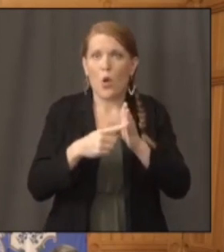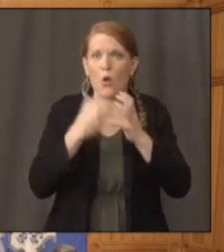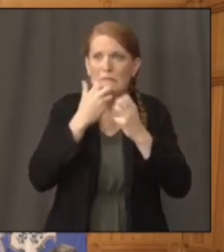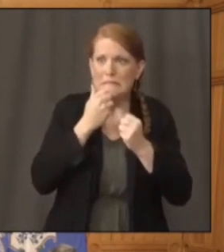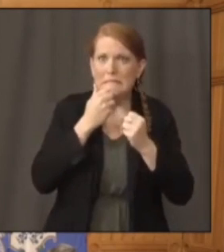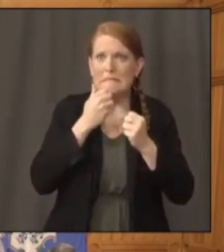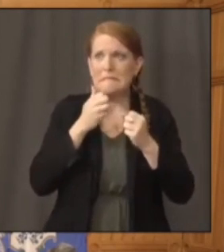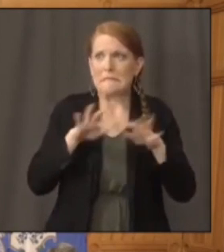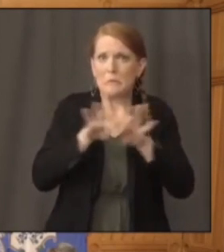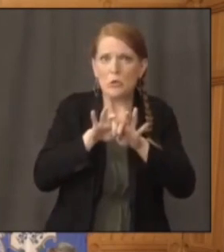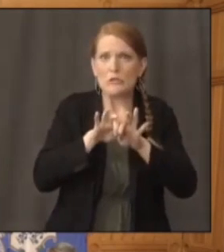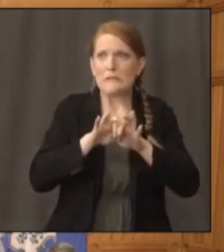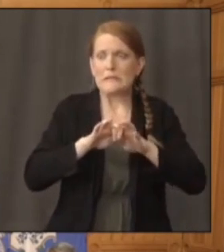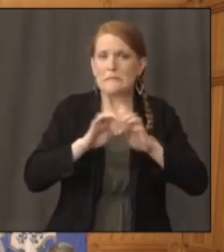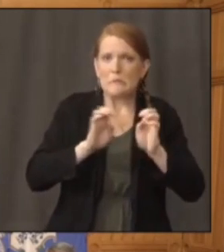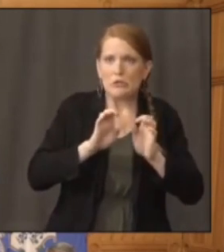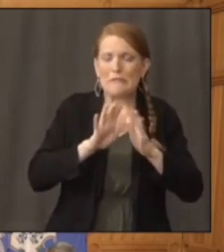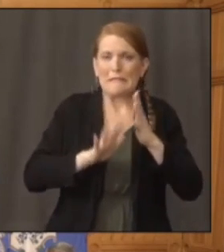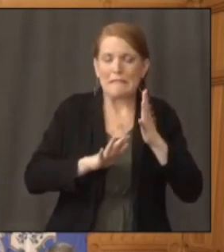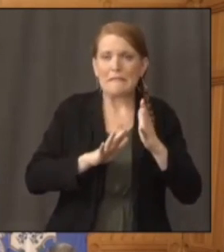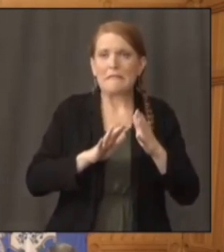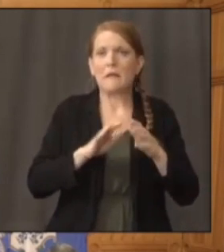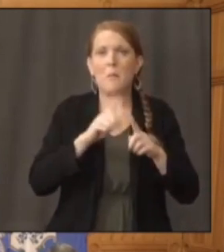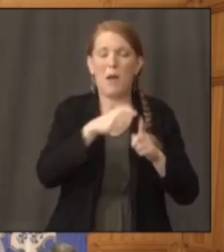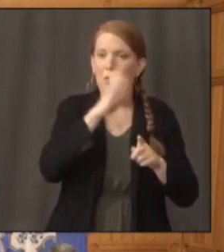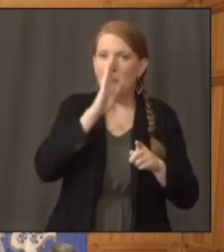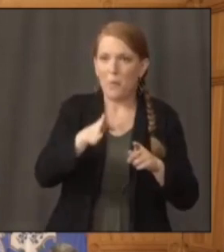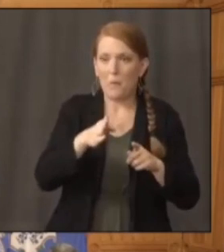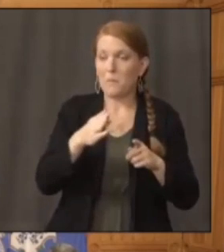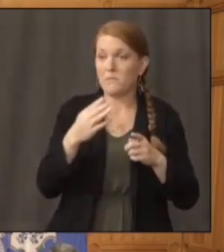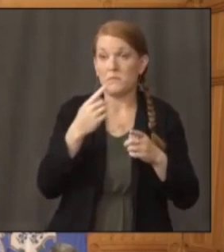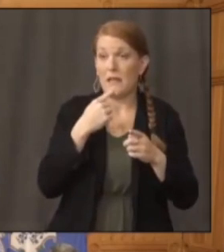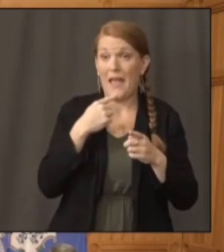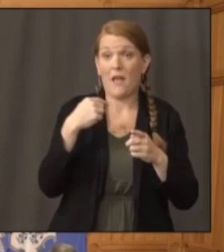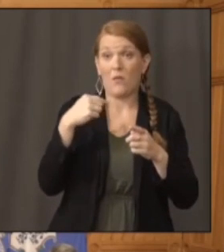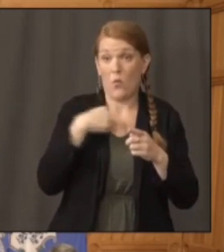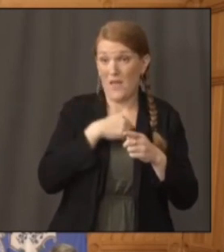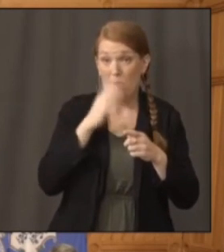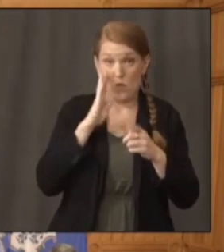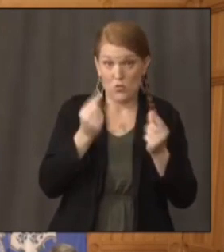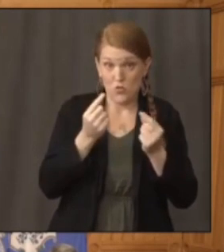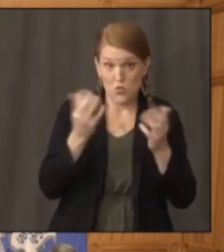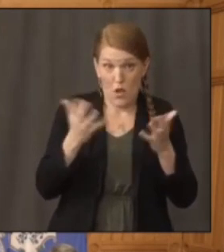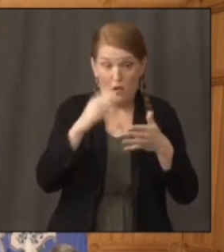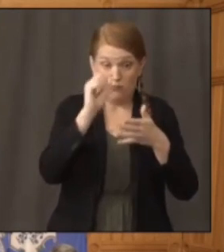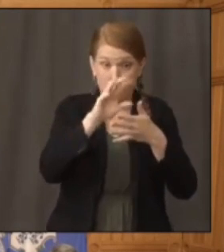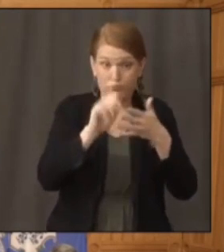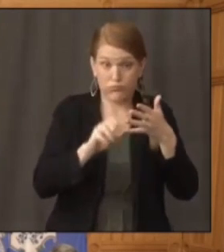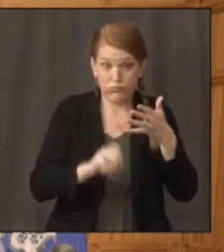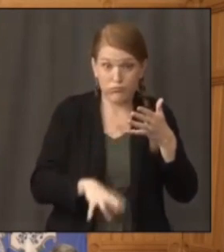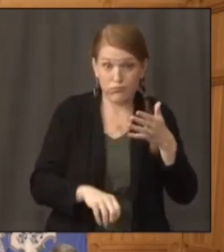of directness, and you say, this is what we're going to do, this is how we're going to do it, and this is how we're going to get through